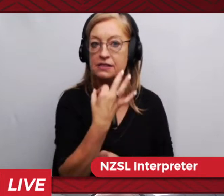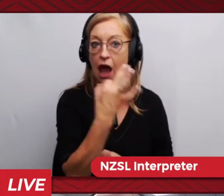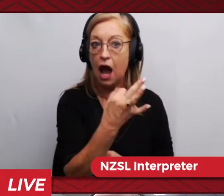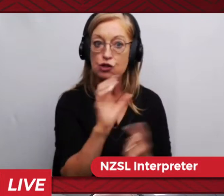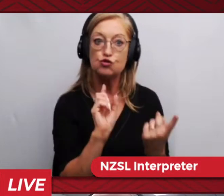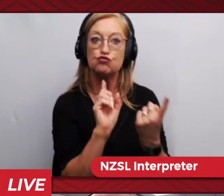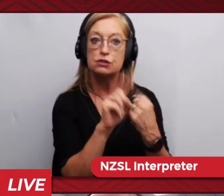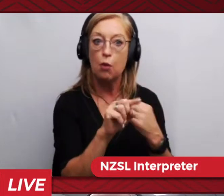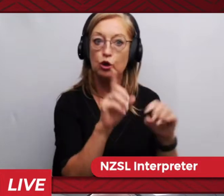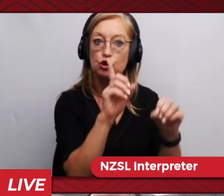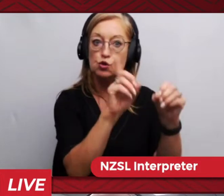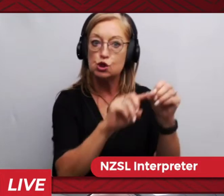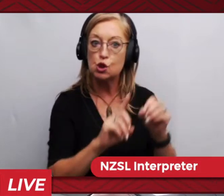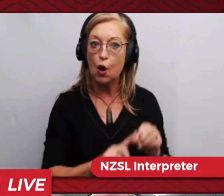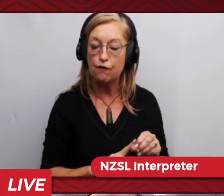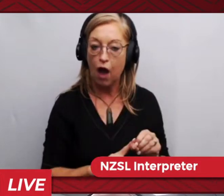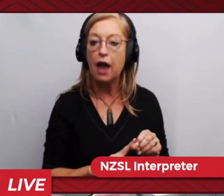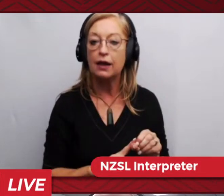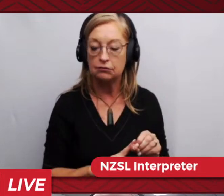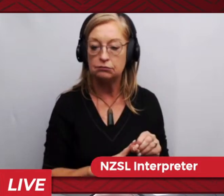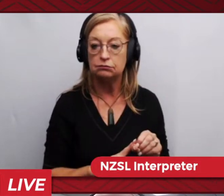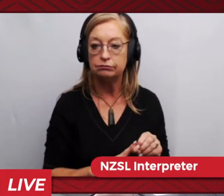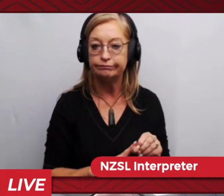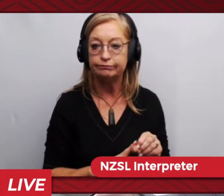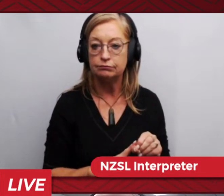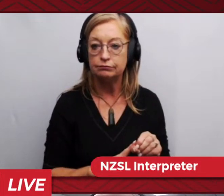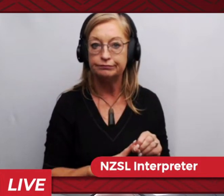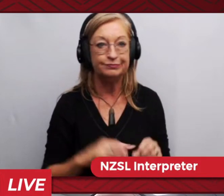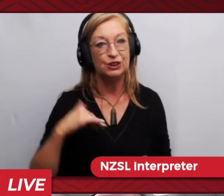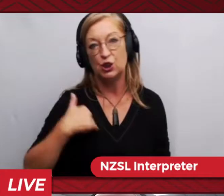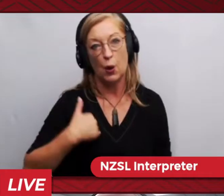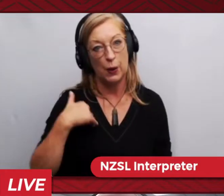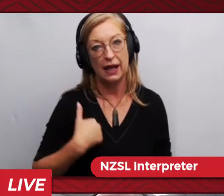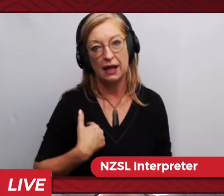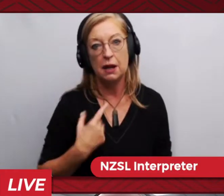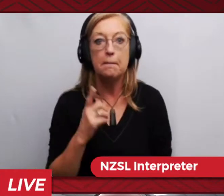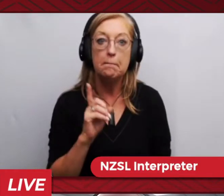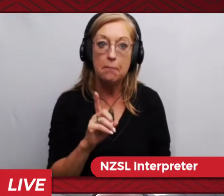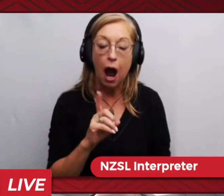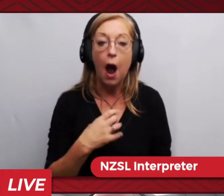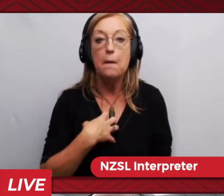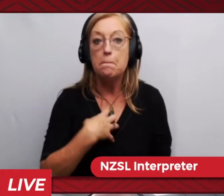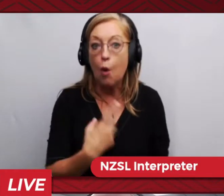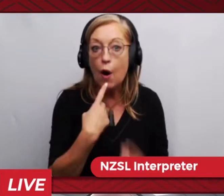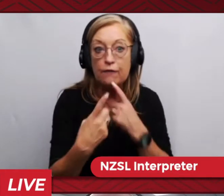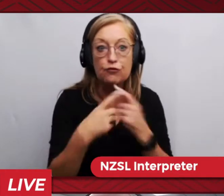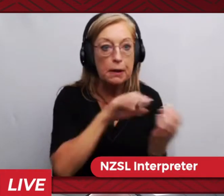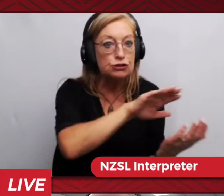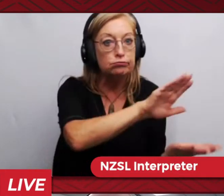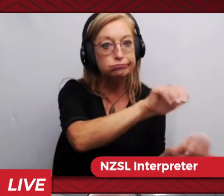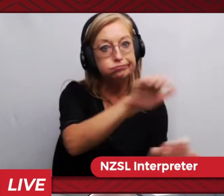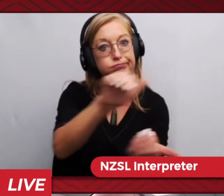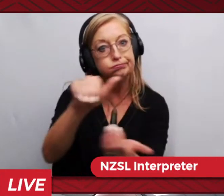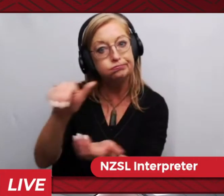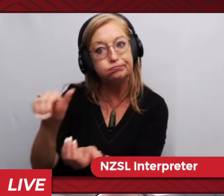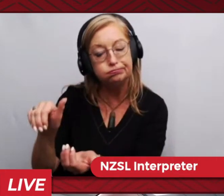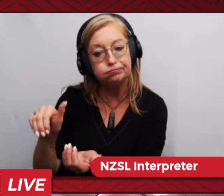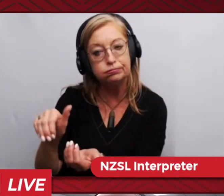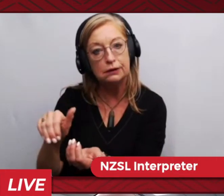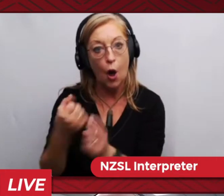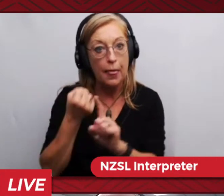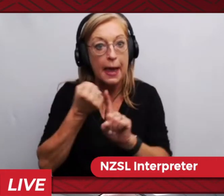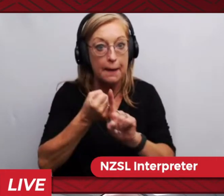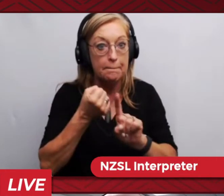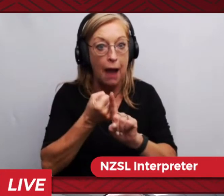to a survey. Obviously, it's not required, but the more information we can gather on the impacts to